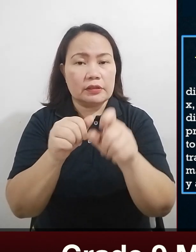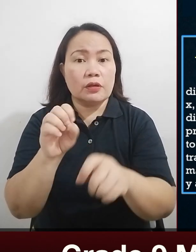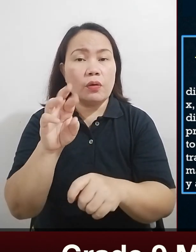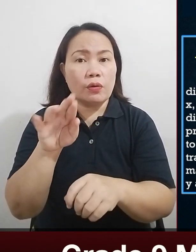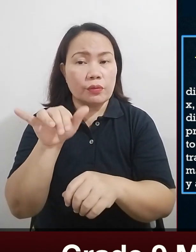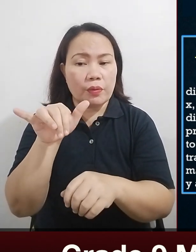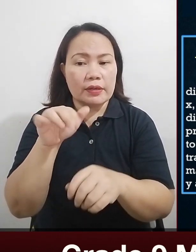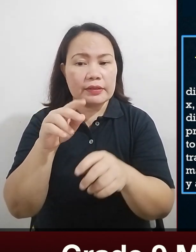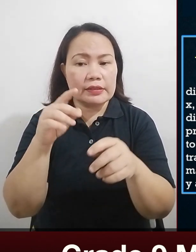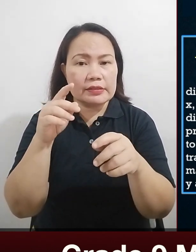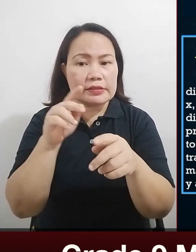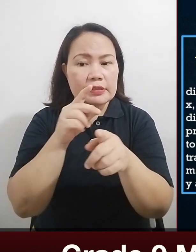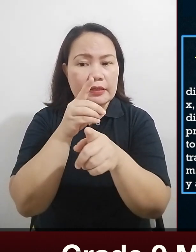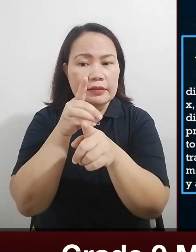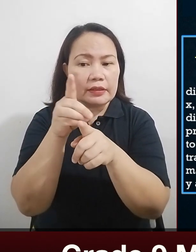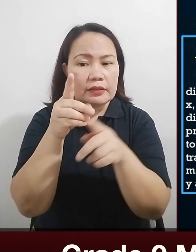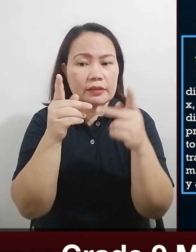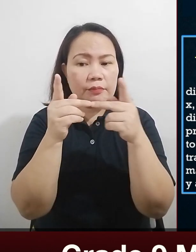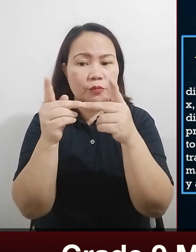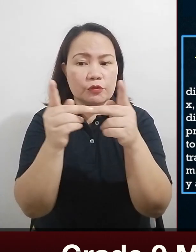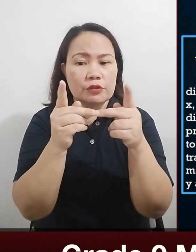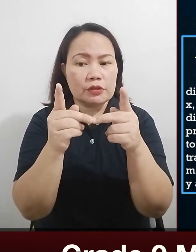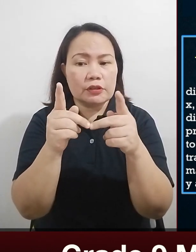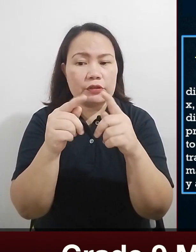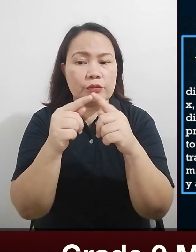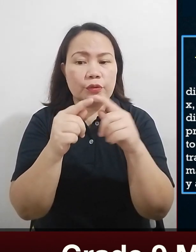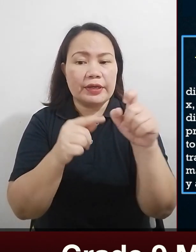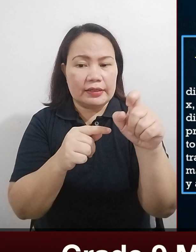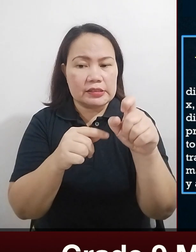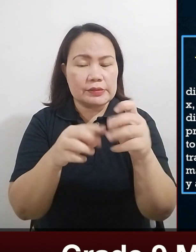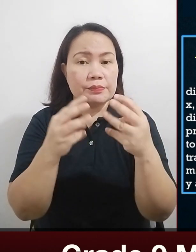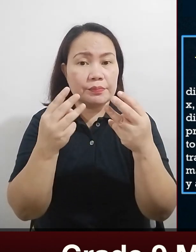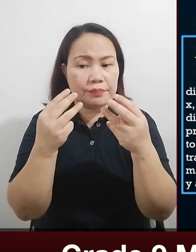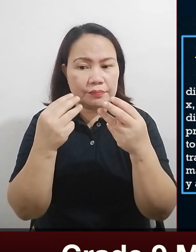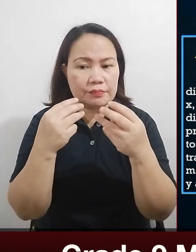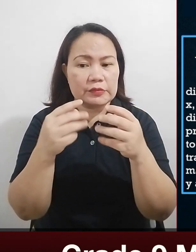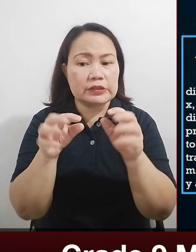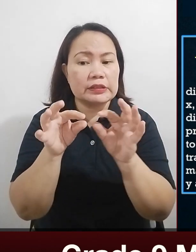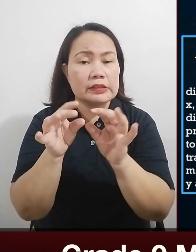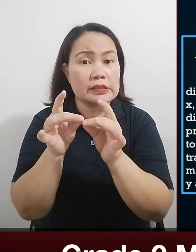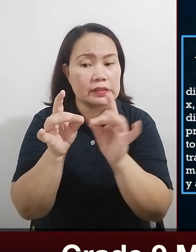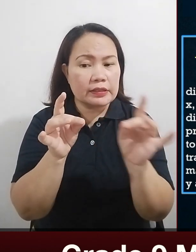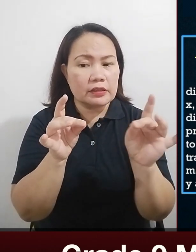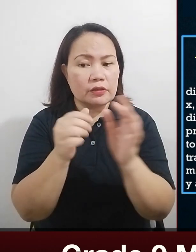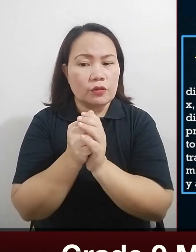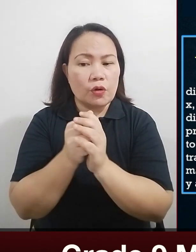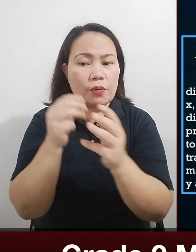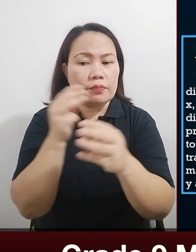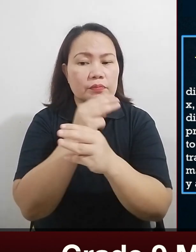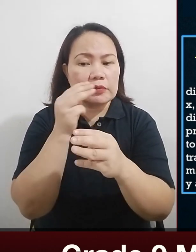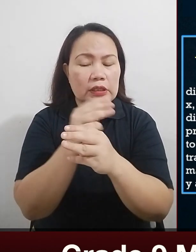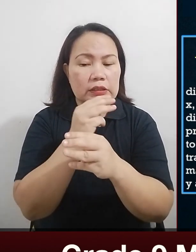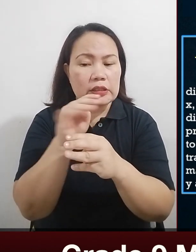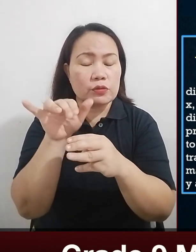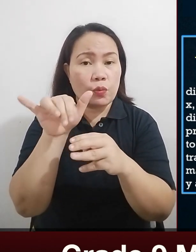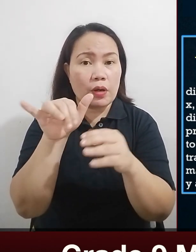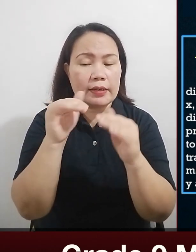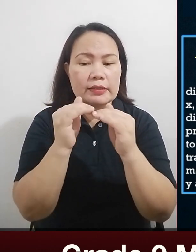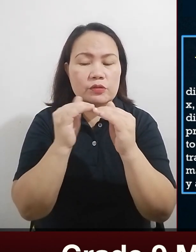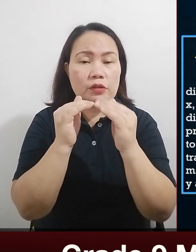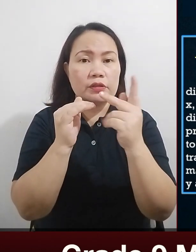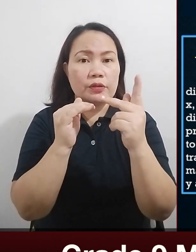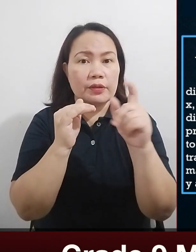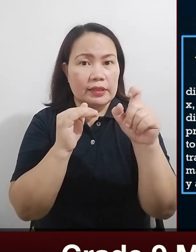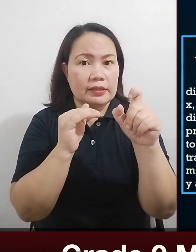directly proportional to x, may be translated mathematically as y is equal to kx. So tingnan mabuti kung